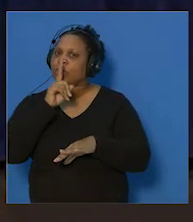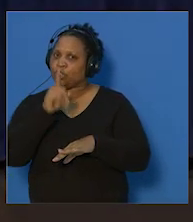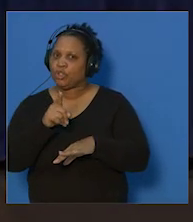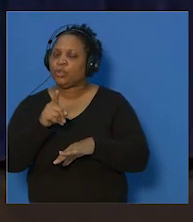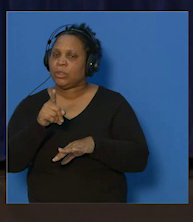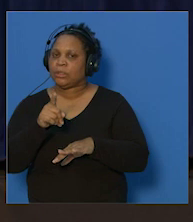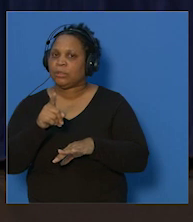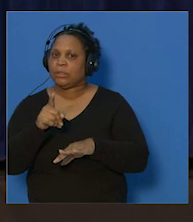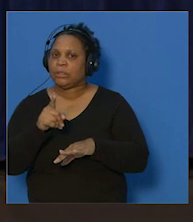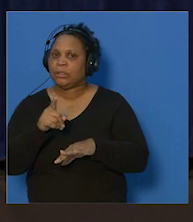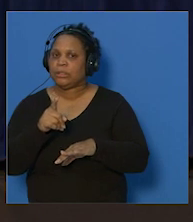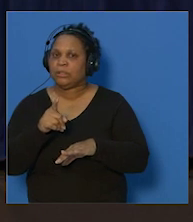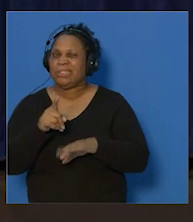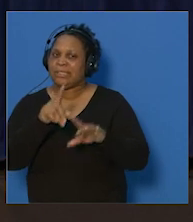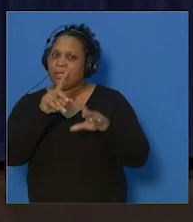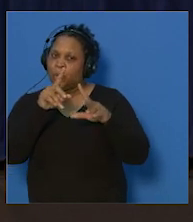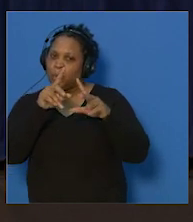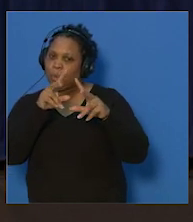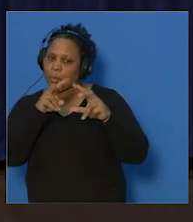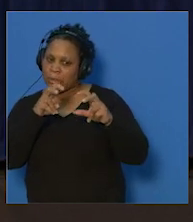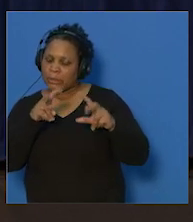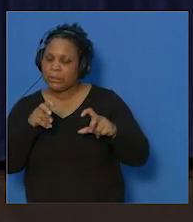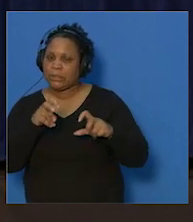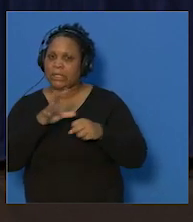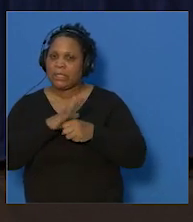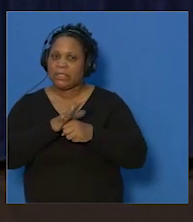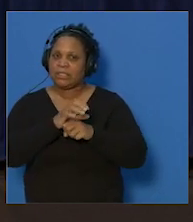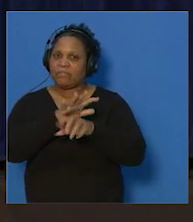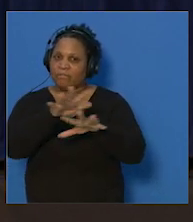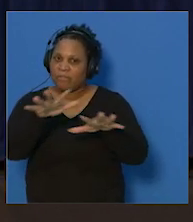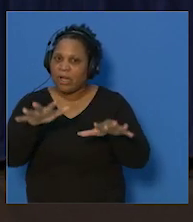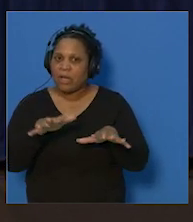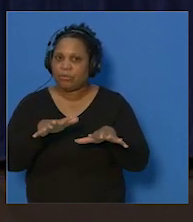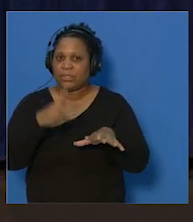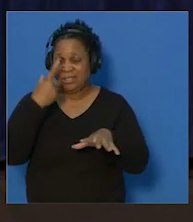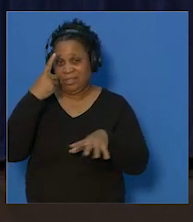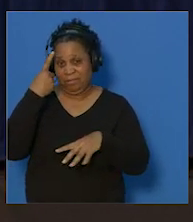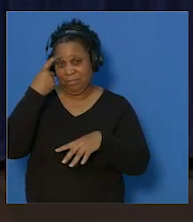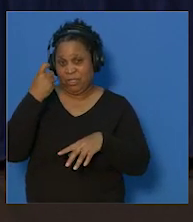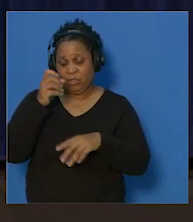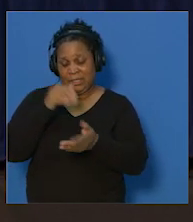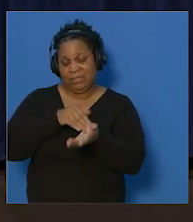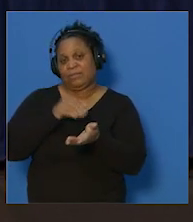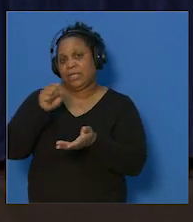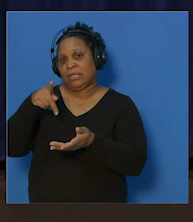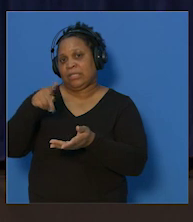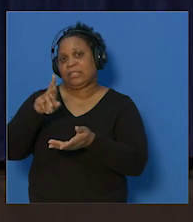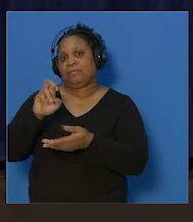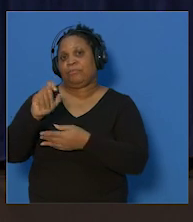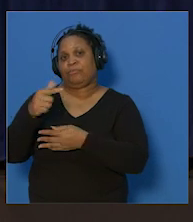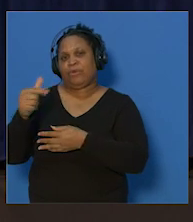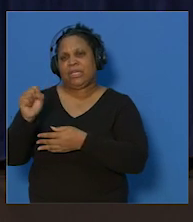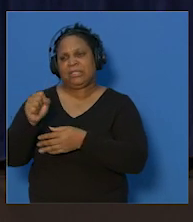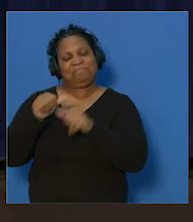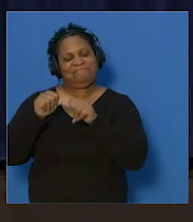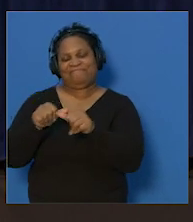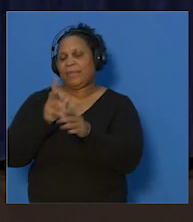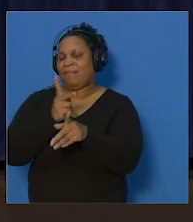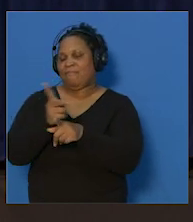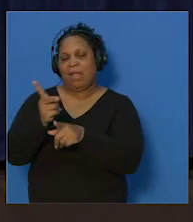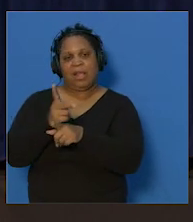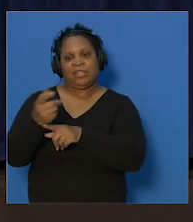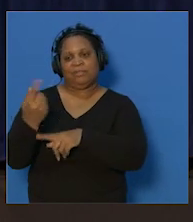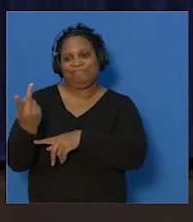we could possibly detect this particular virus was due to the work of Dr. Desiree Spriggs. She is a consummate professional. I've had the opportunity